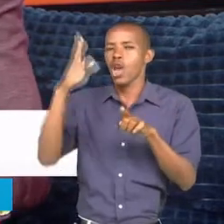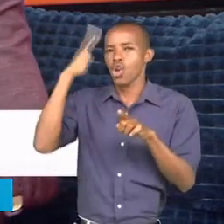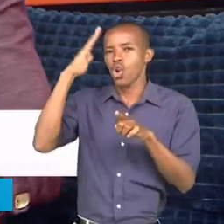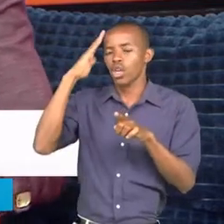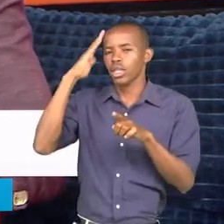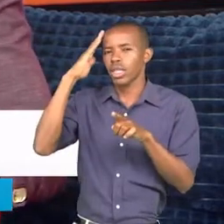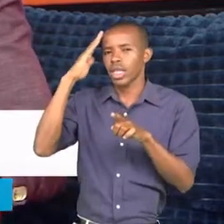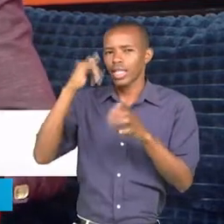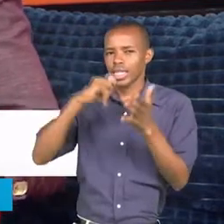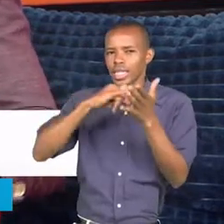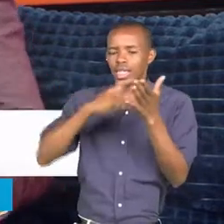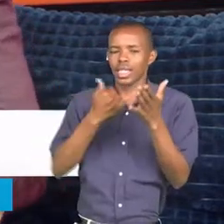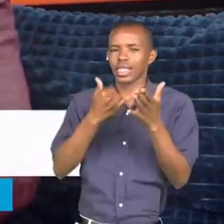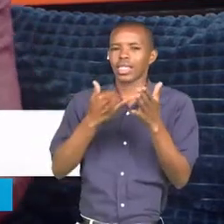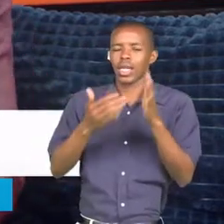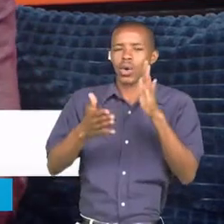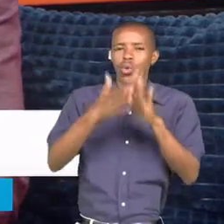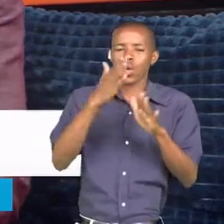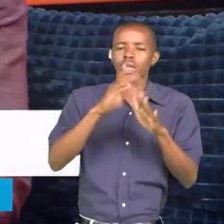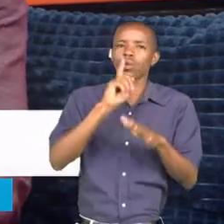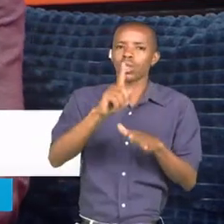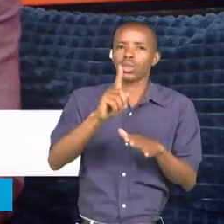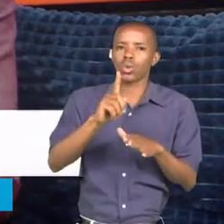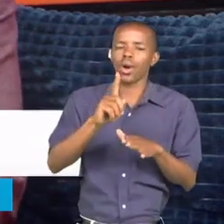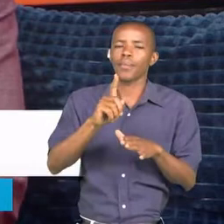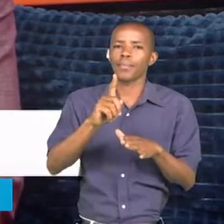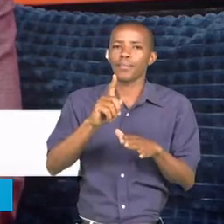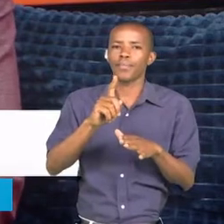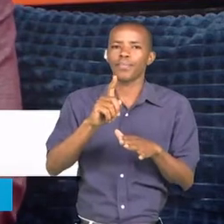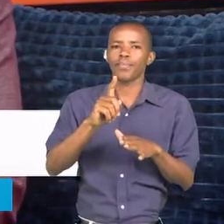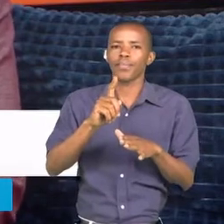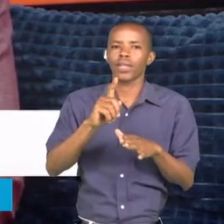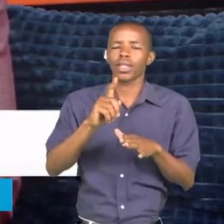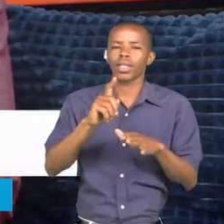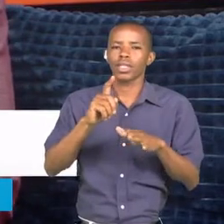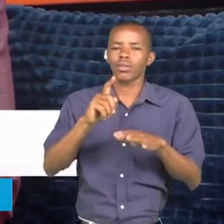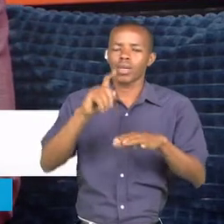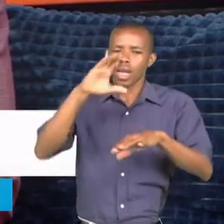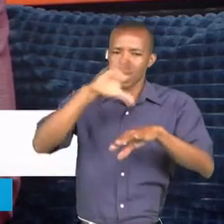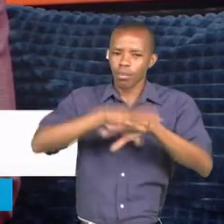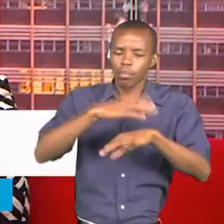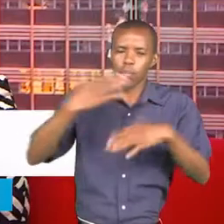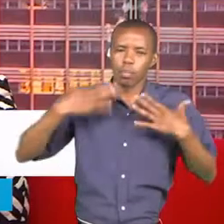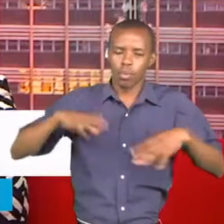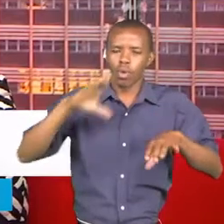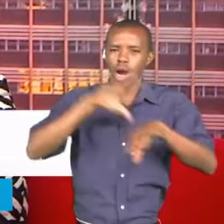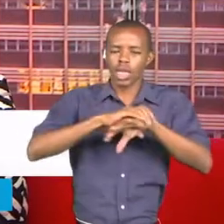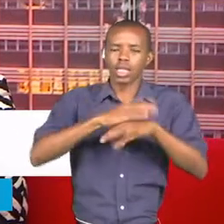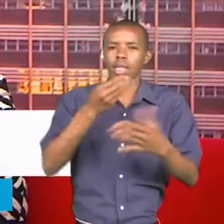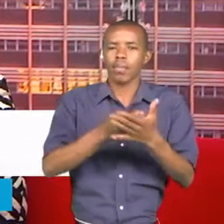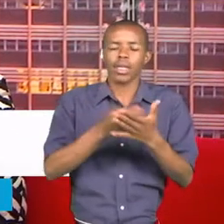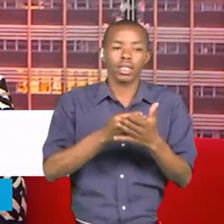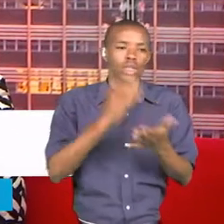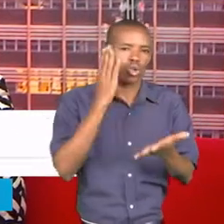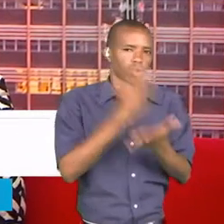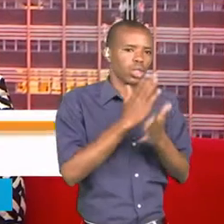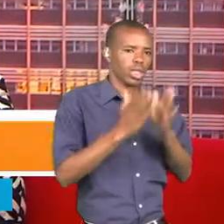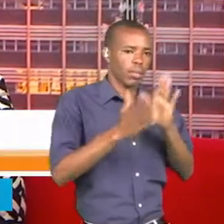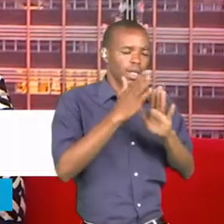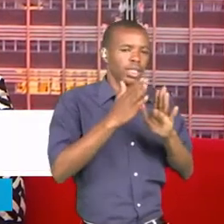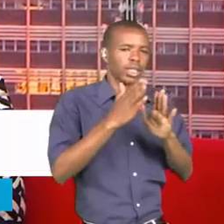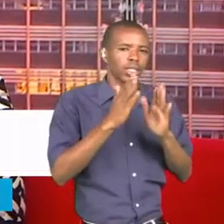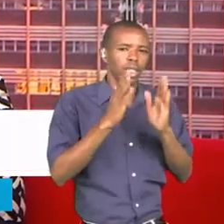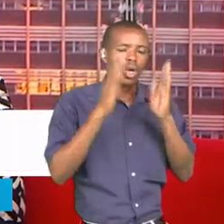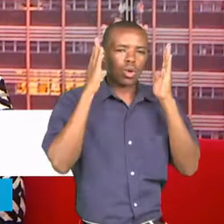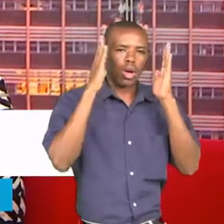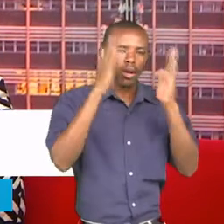actually just been so quick to make sure that it reaches the ground. Well, it is an emergency to us, the